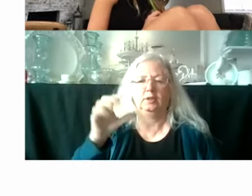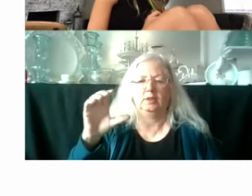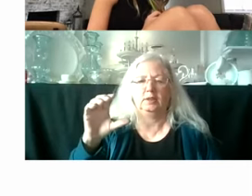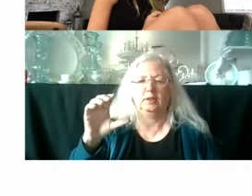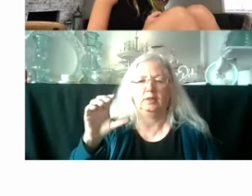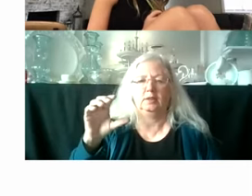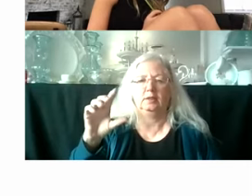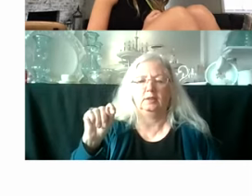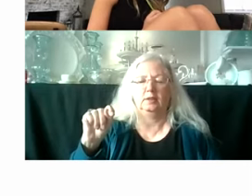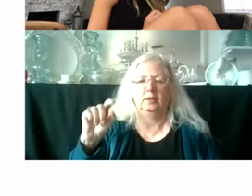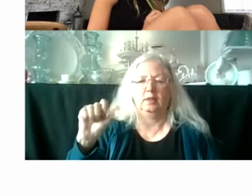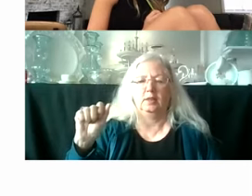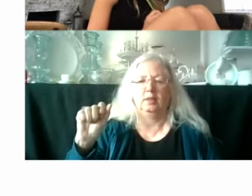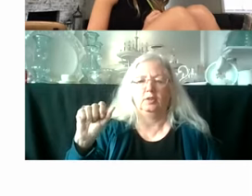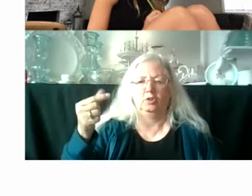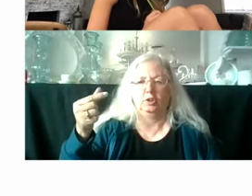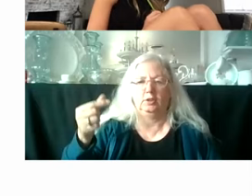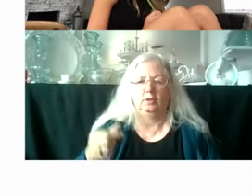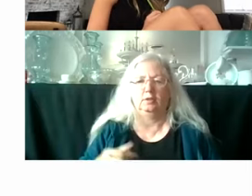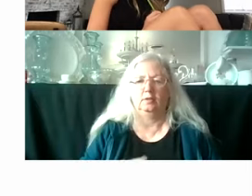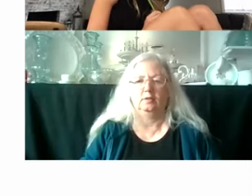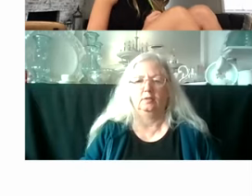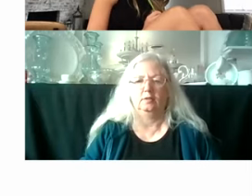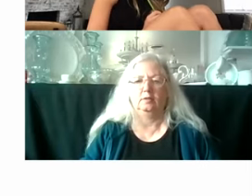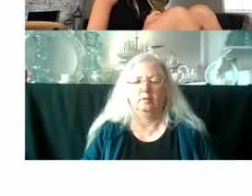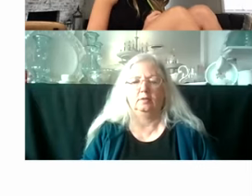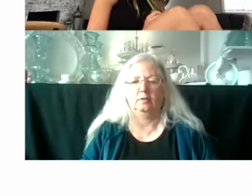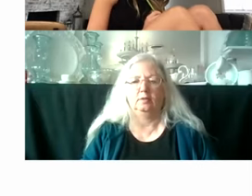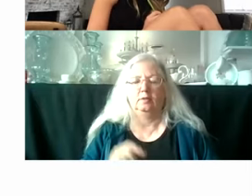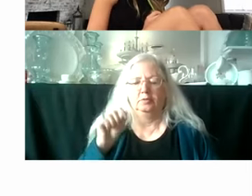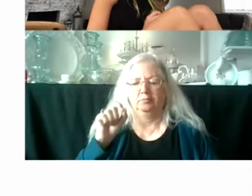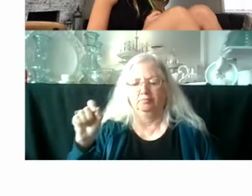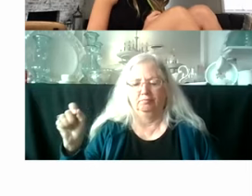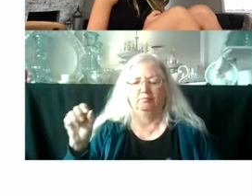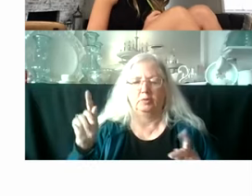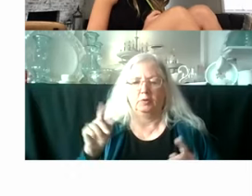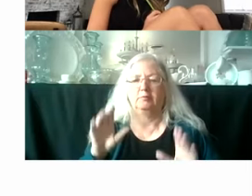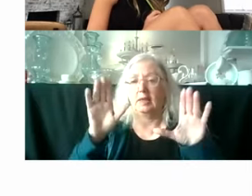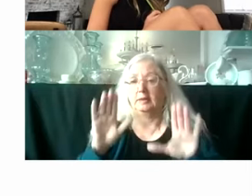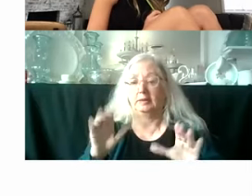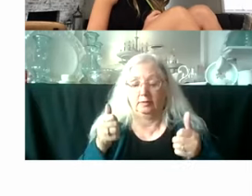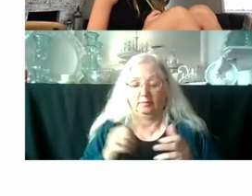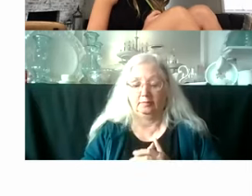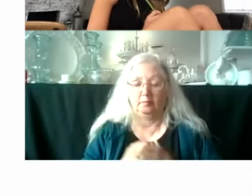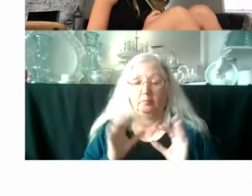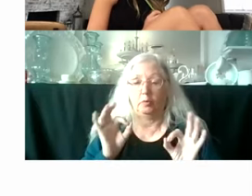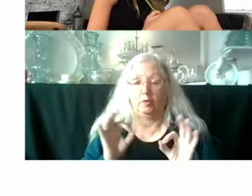C, T, A, G. There you go, dot, dot, dot. All right, excellent.